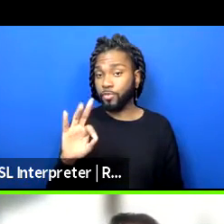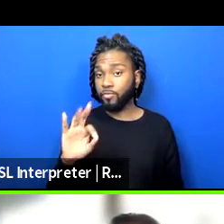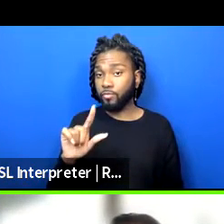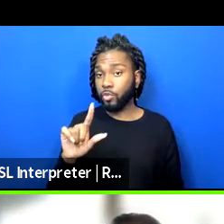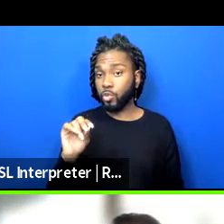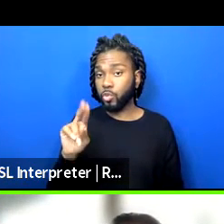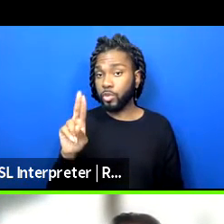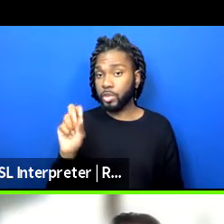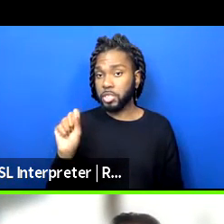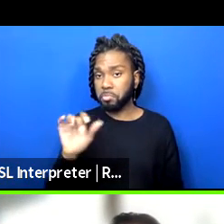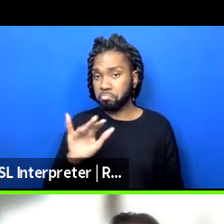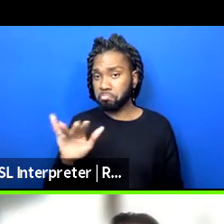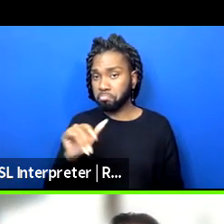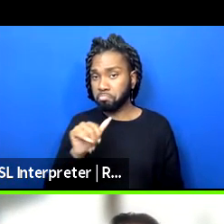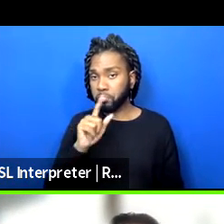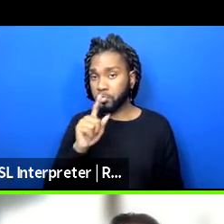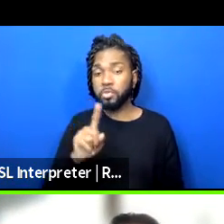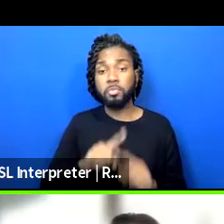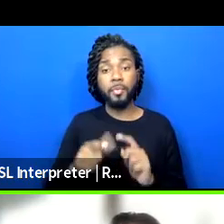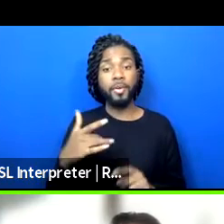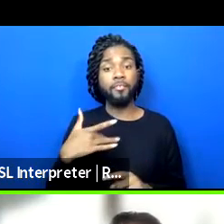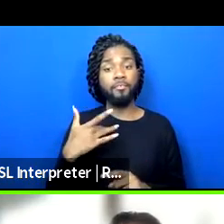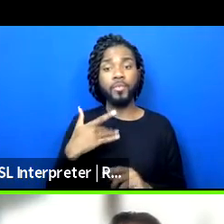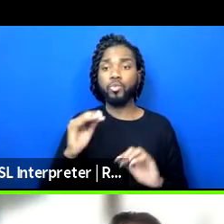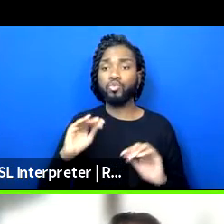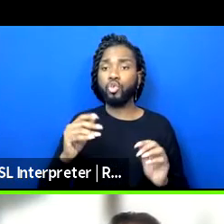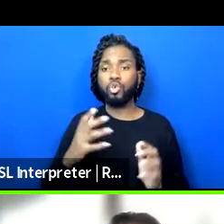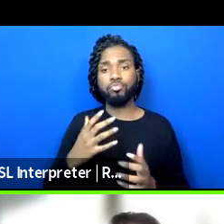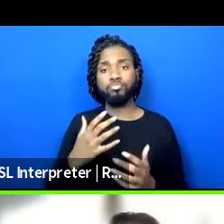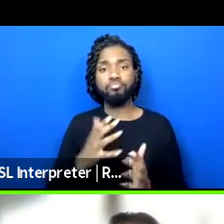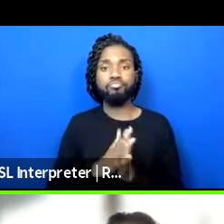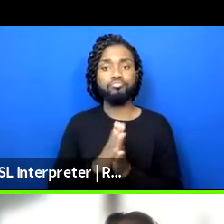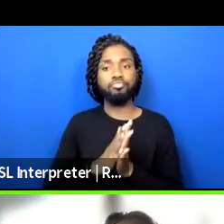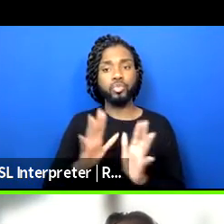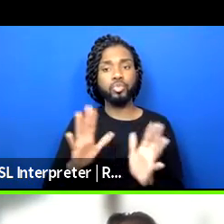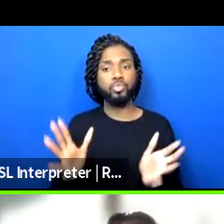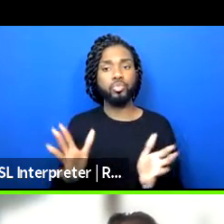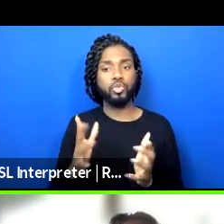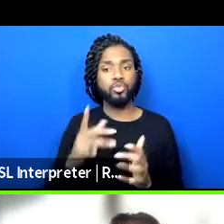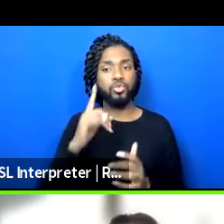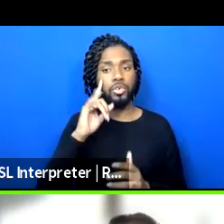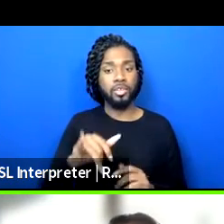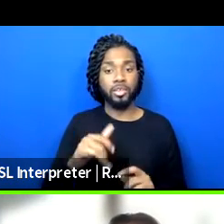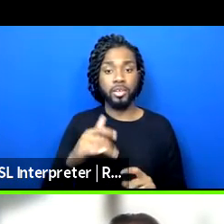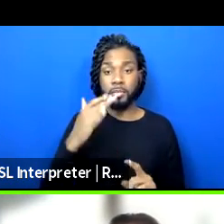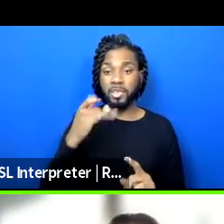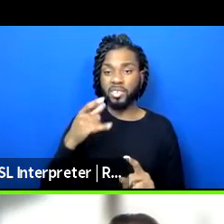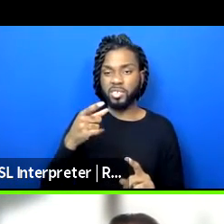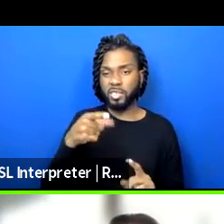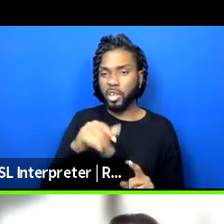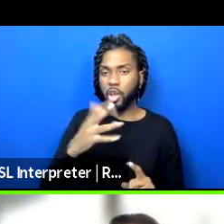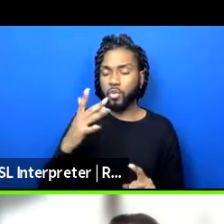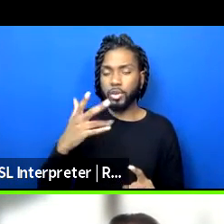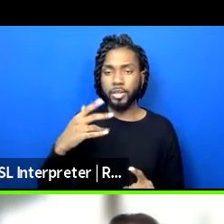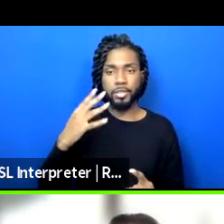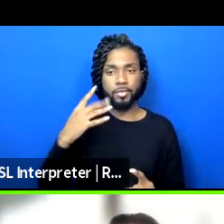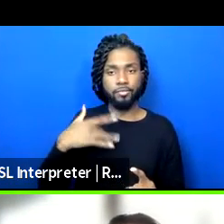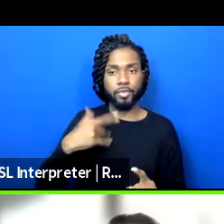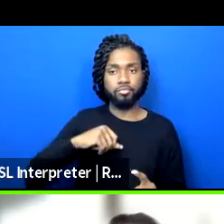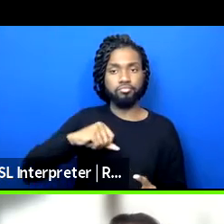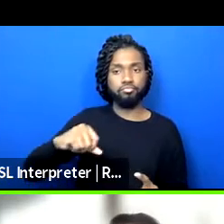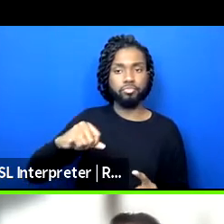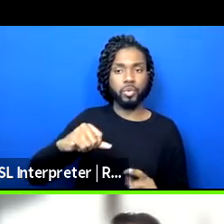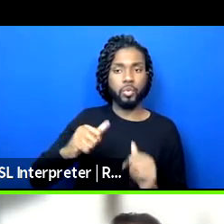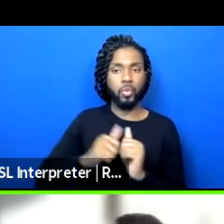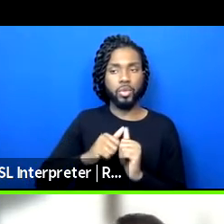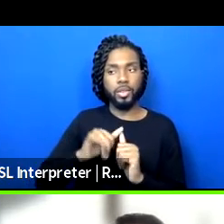desire or push to advocate for it because they anticipate pushback from their constituents with that